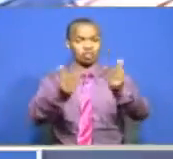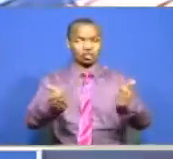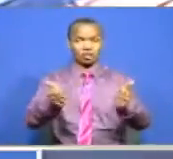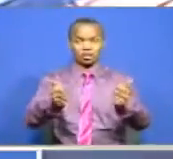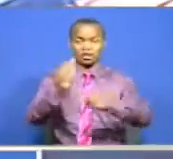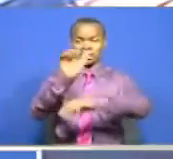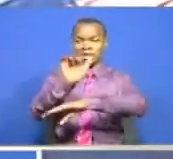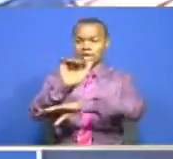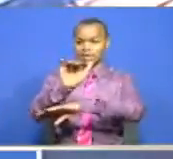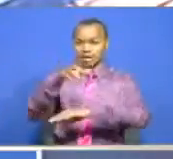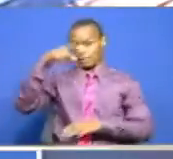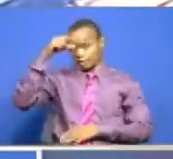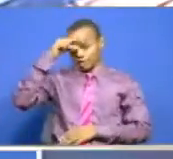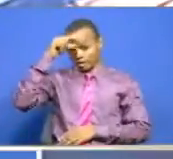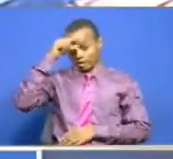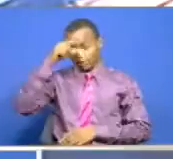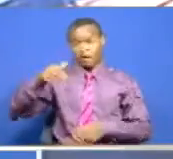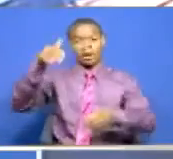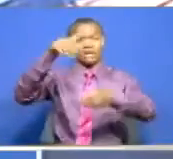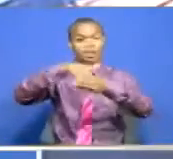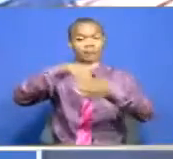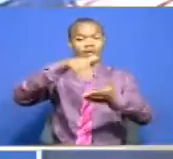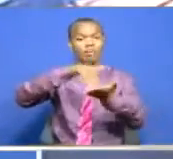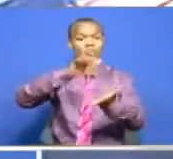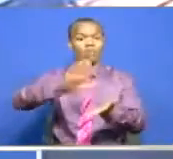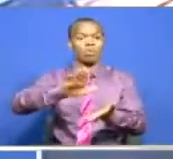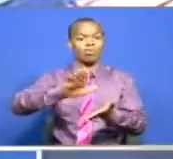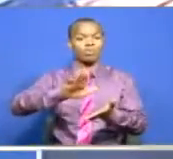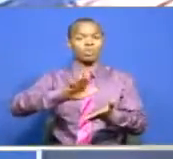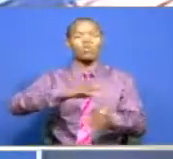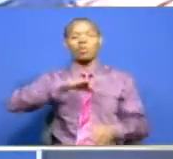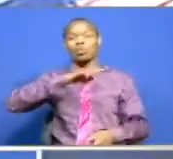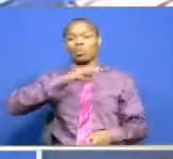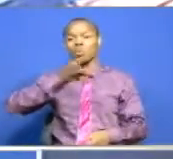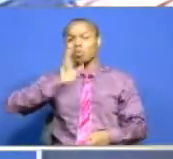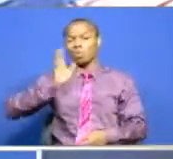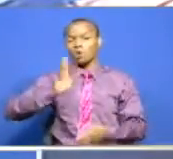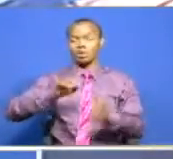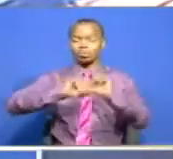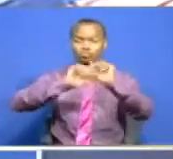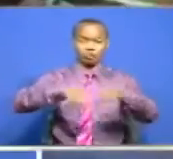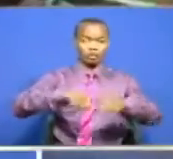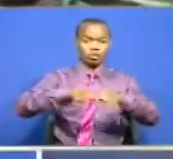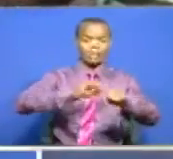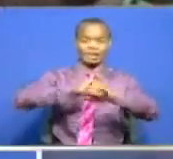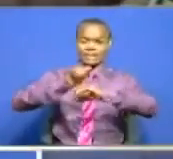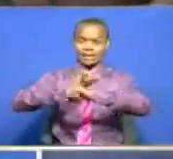is urging the government to invest in wastewater recycling systems to deal with the crisis.